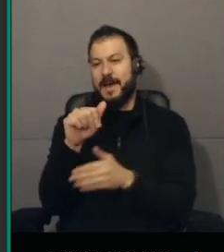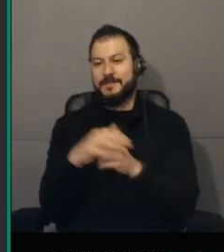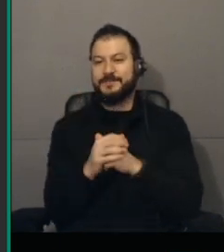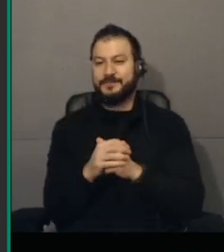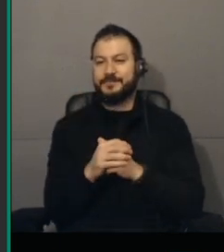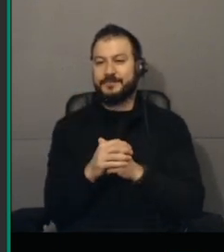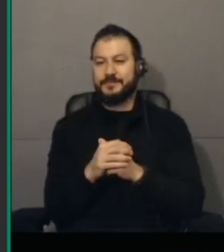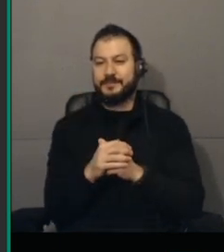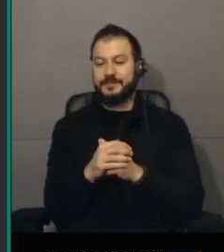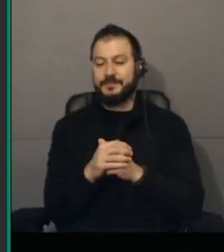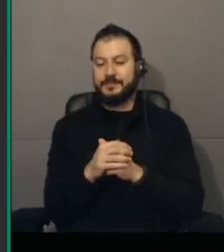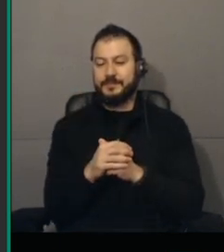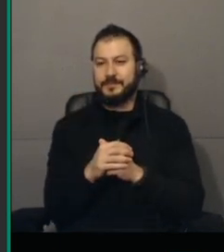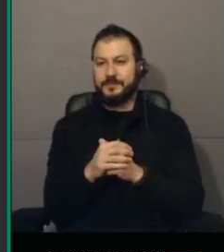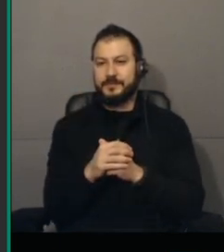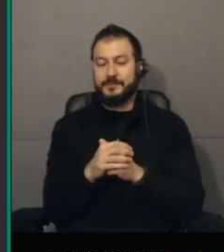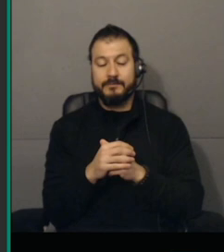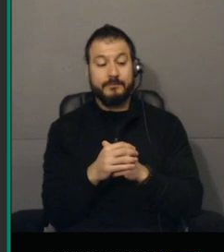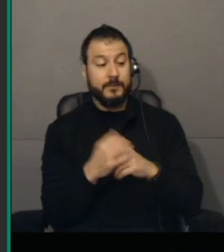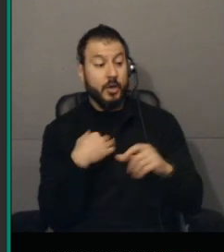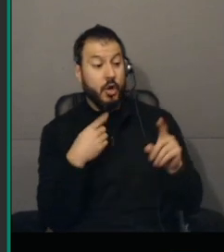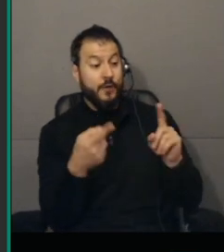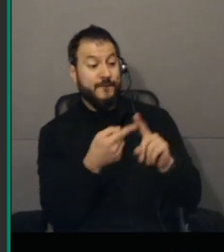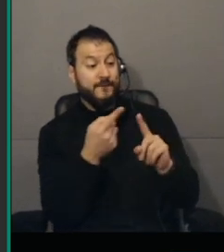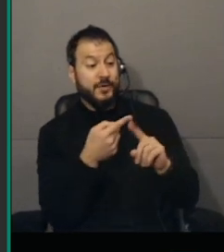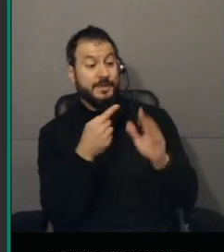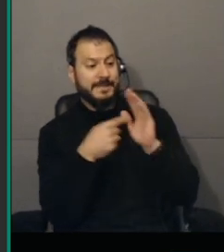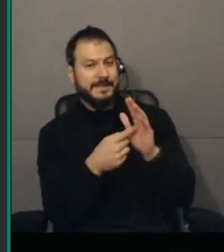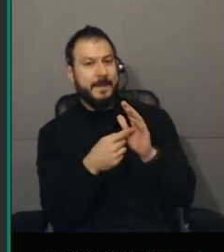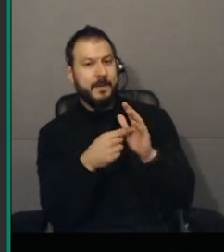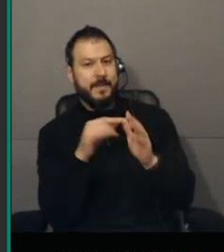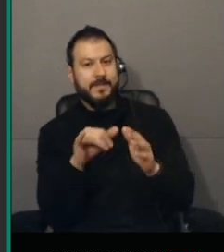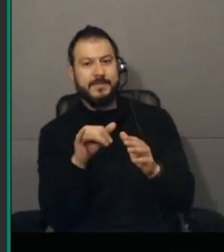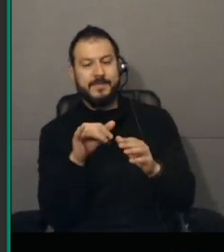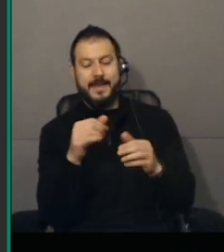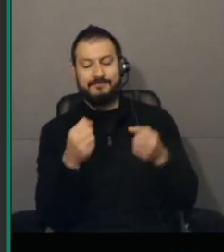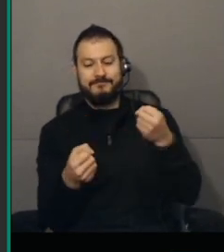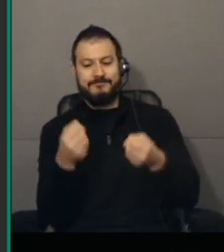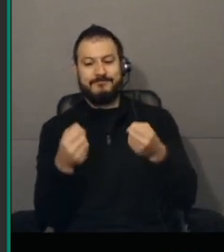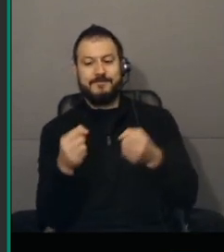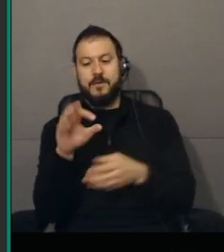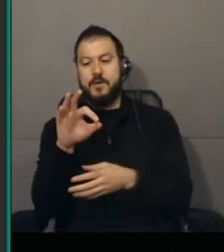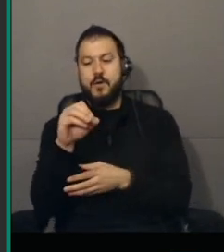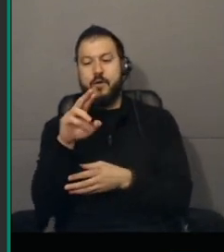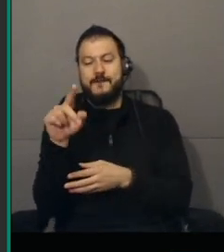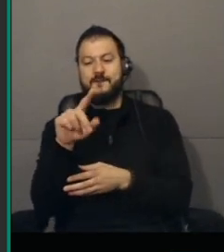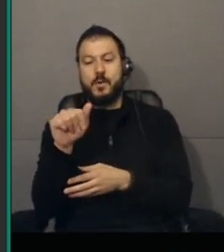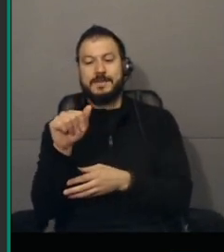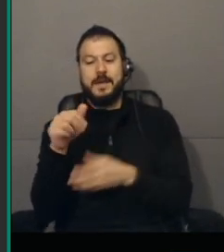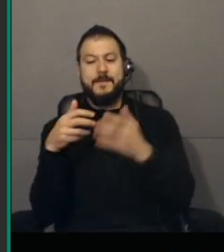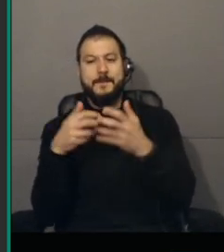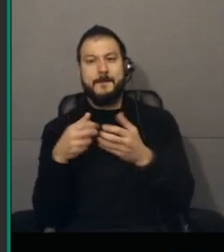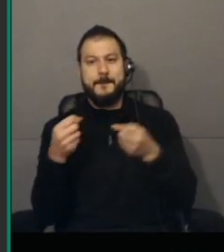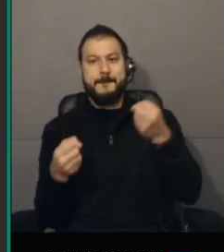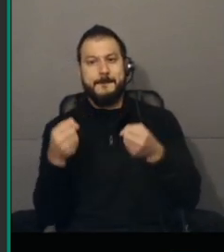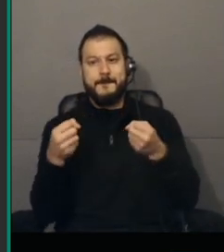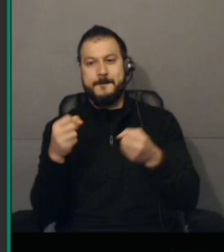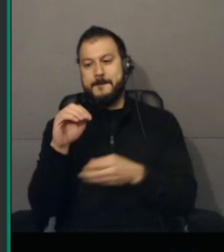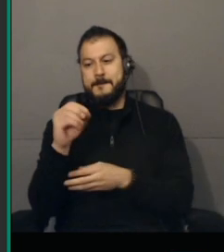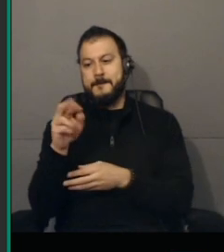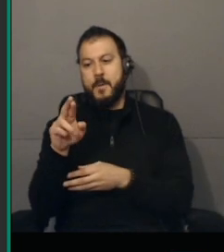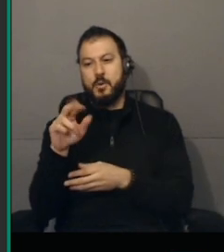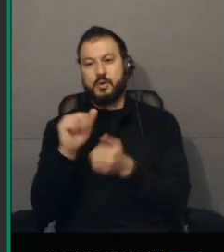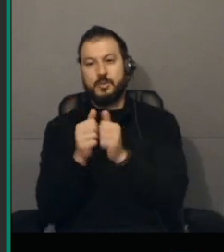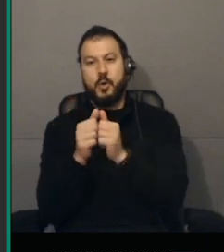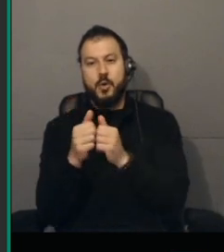passive validation system. Our first example centers around the simulation car racing franchise, Forza Motorsport. We will show